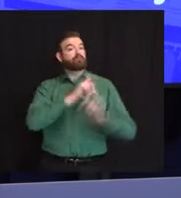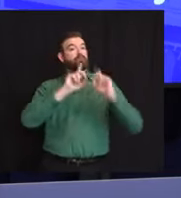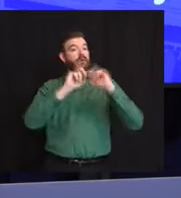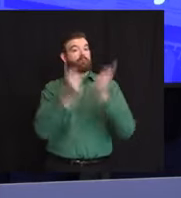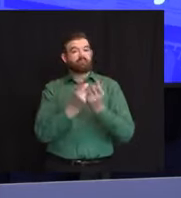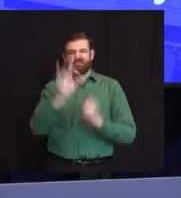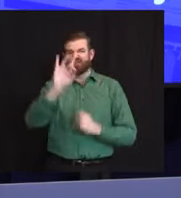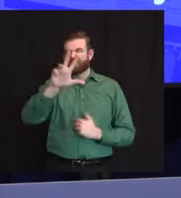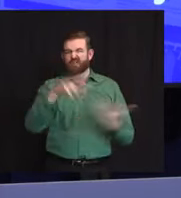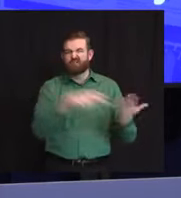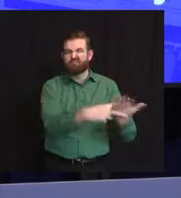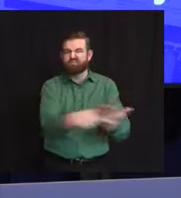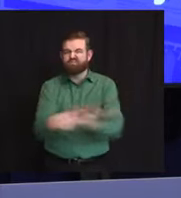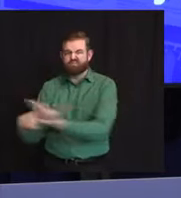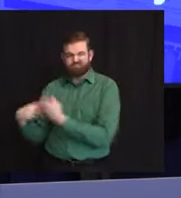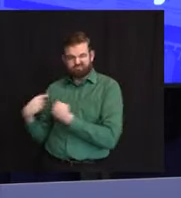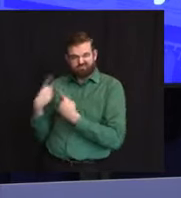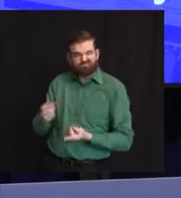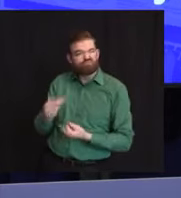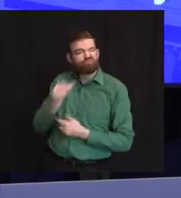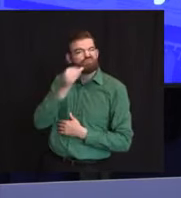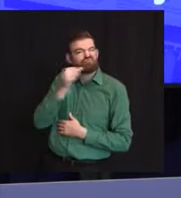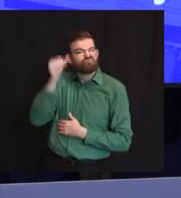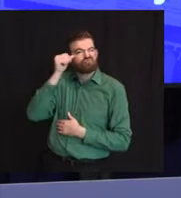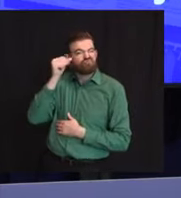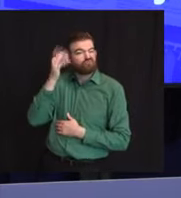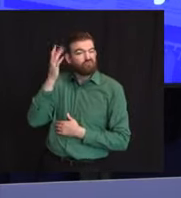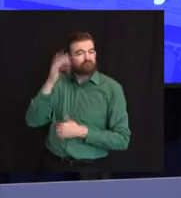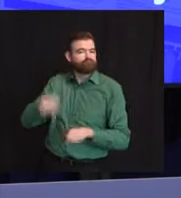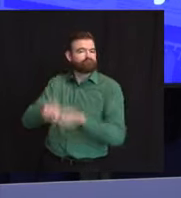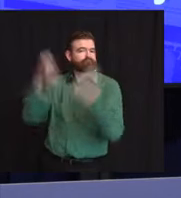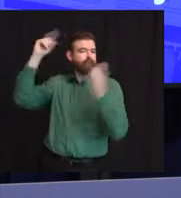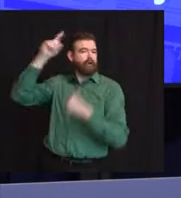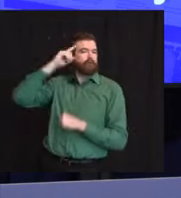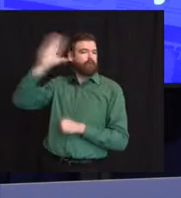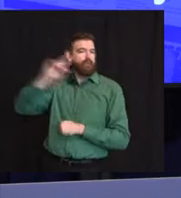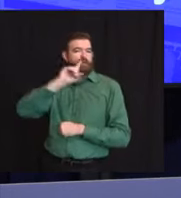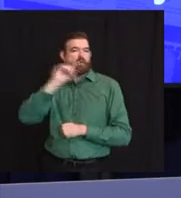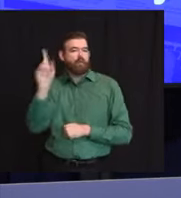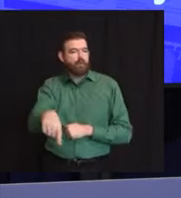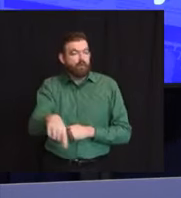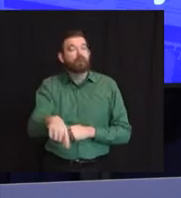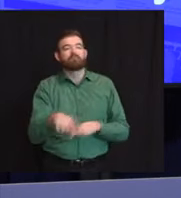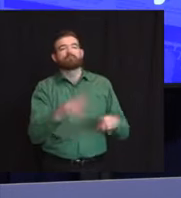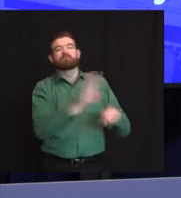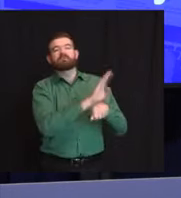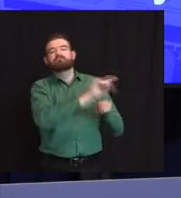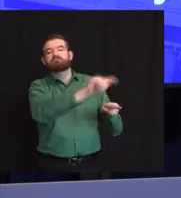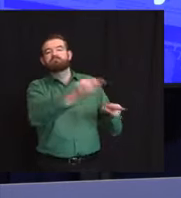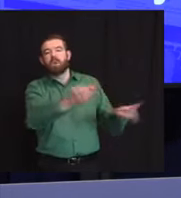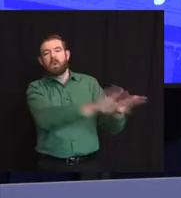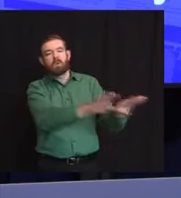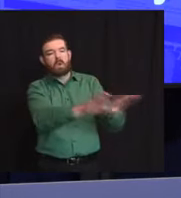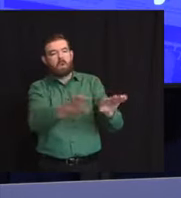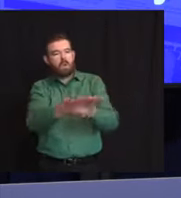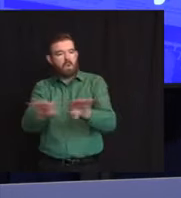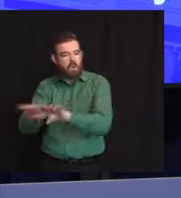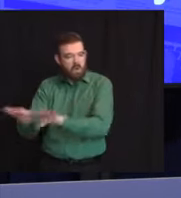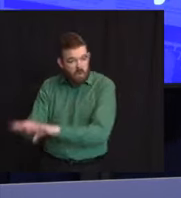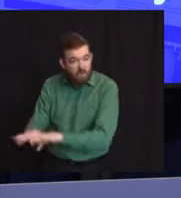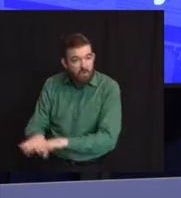business. In Clinton, 3 subjects were cited for playing golf on a closed golf course.